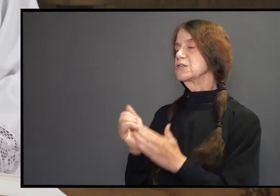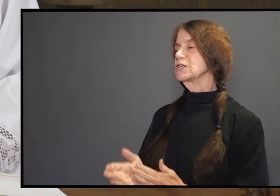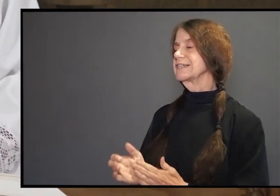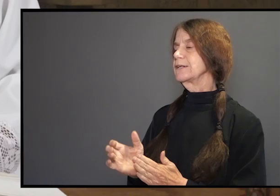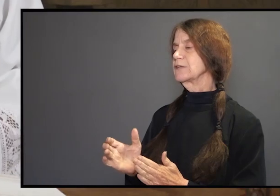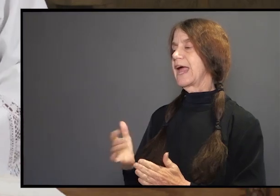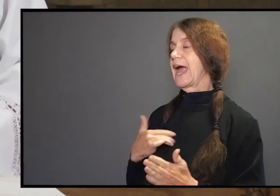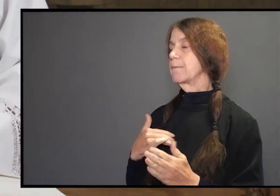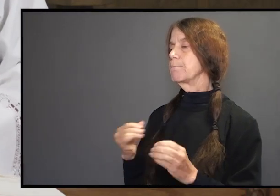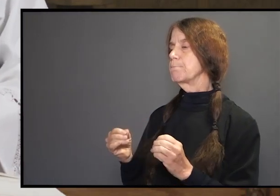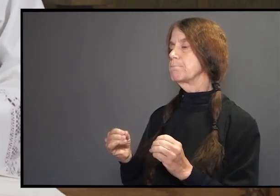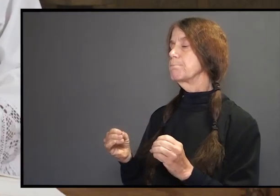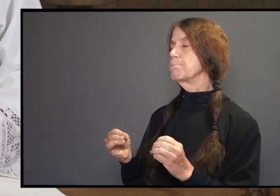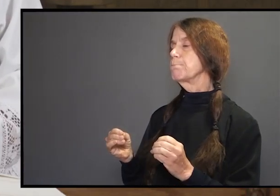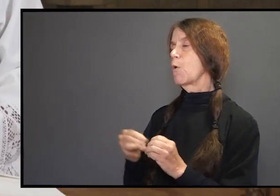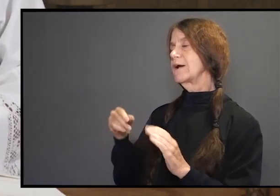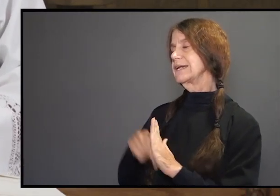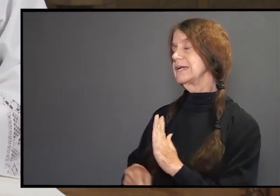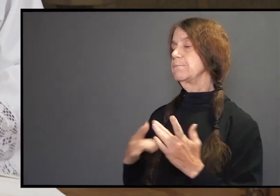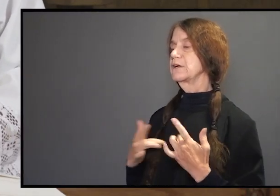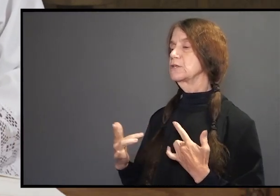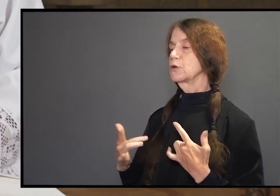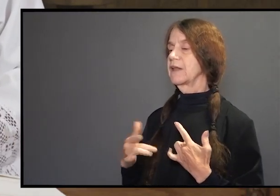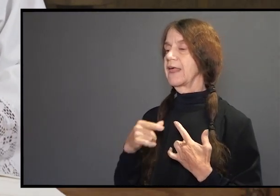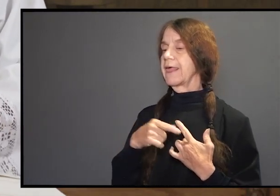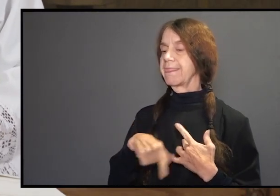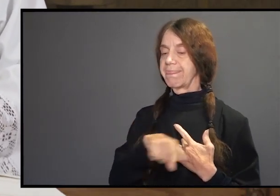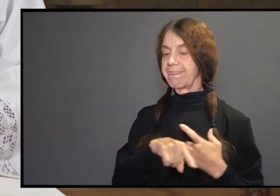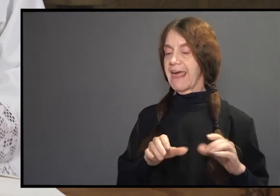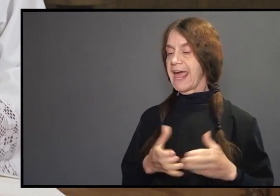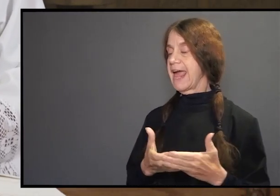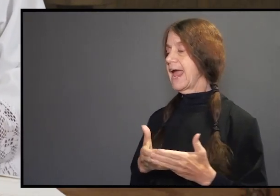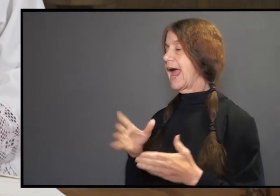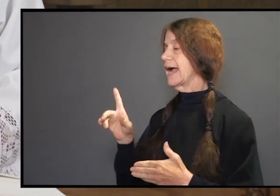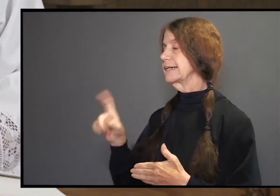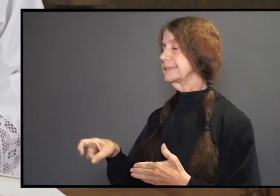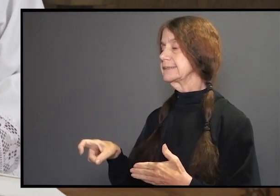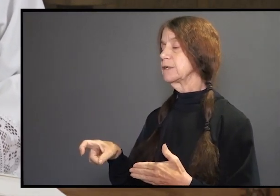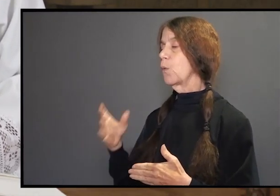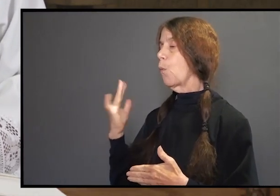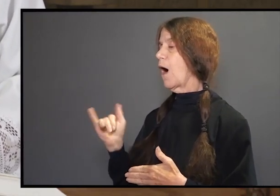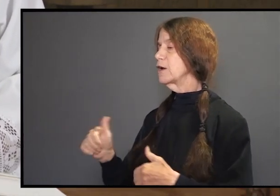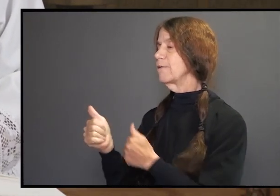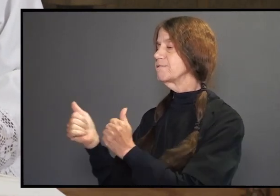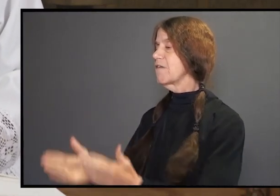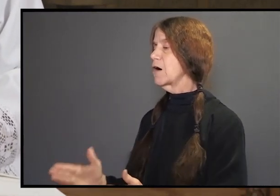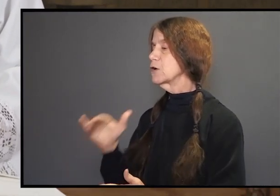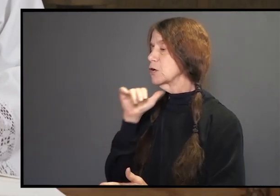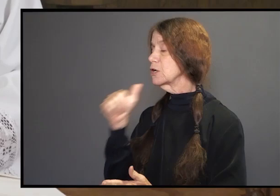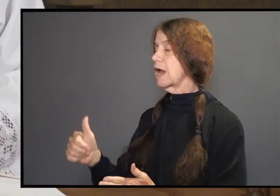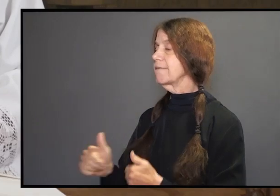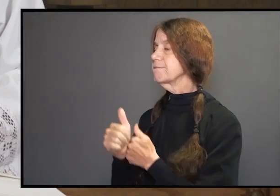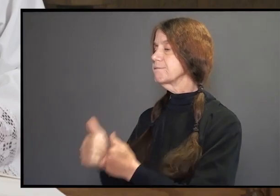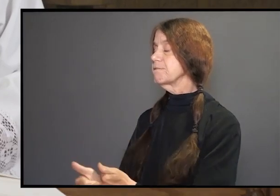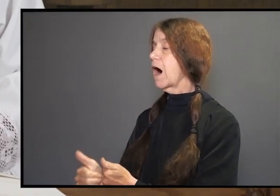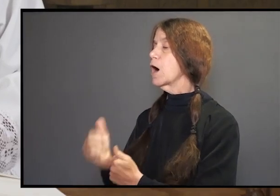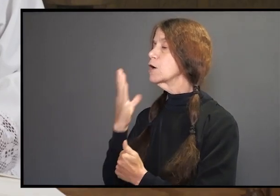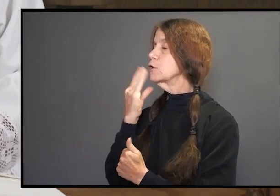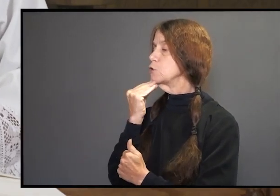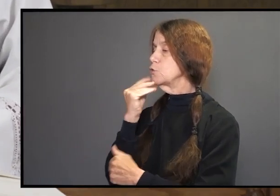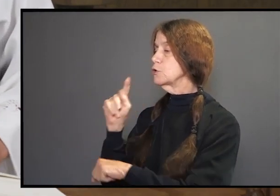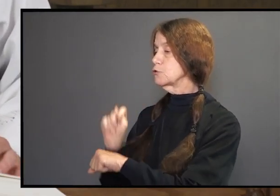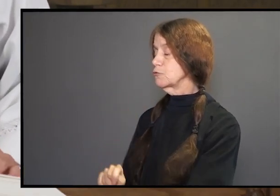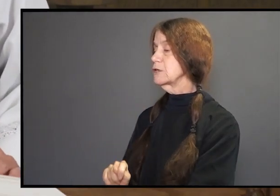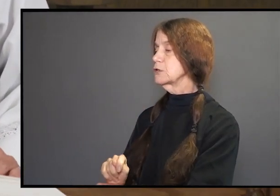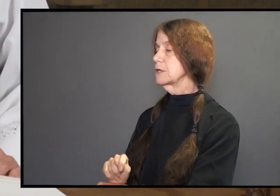today. The Pharisees and the scribes asked Jesus, Why do your disciples not walk according to the traditions of the